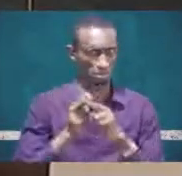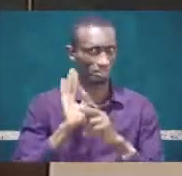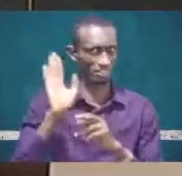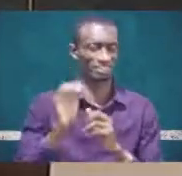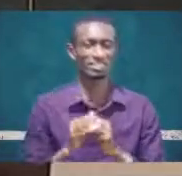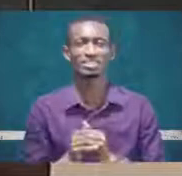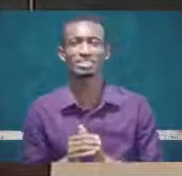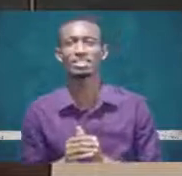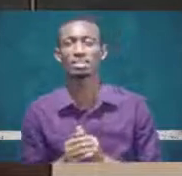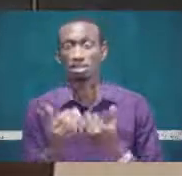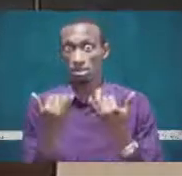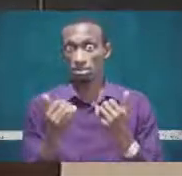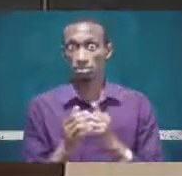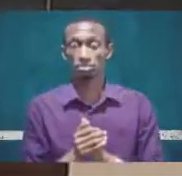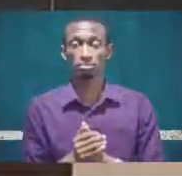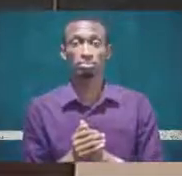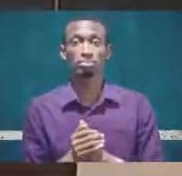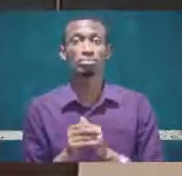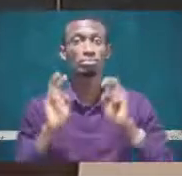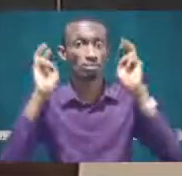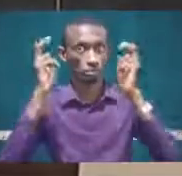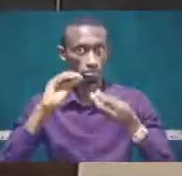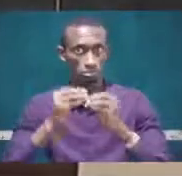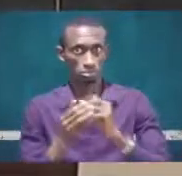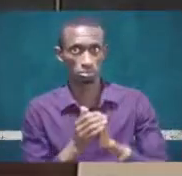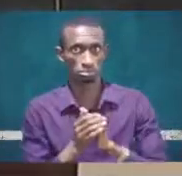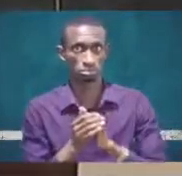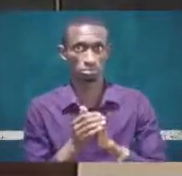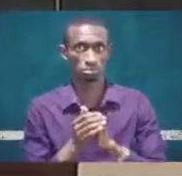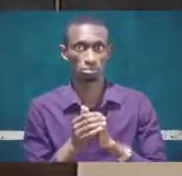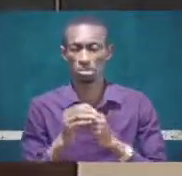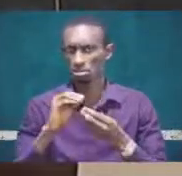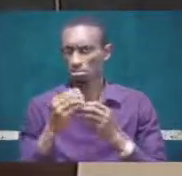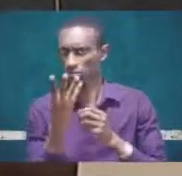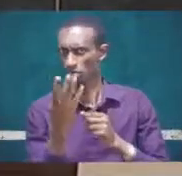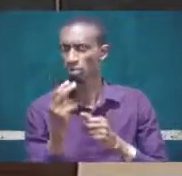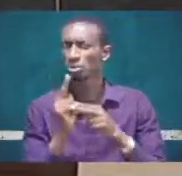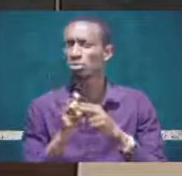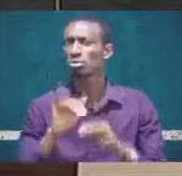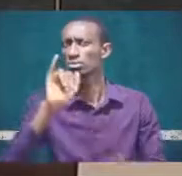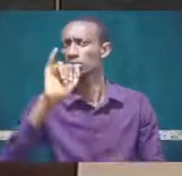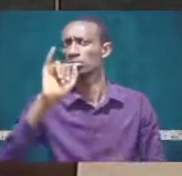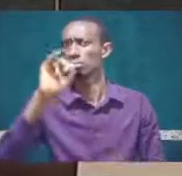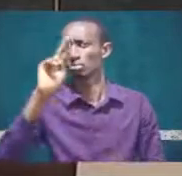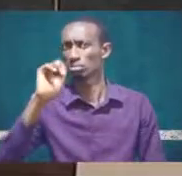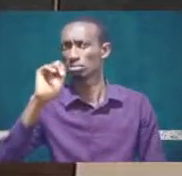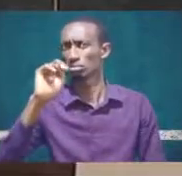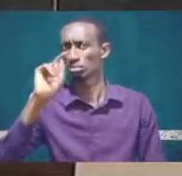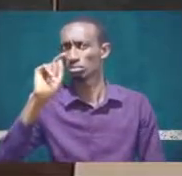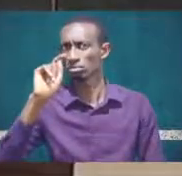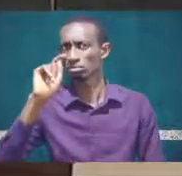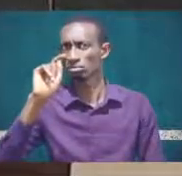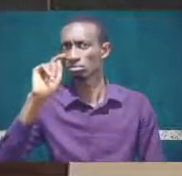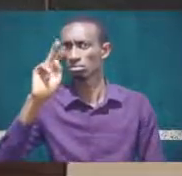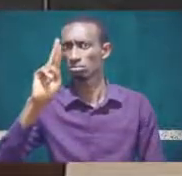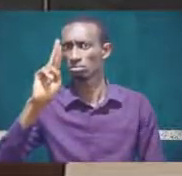We are in unit 6, or in unit number 4 of integration, of course, where we are